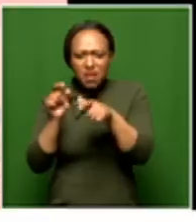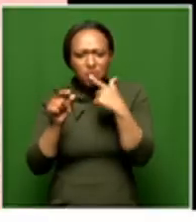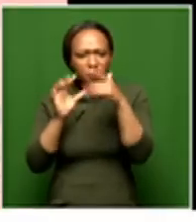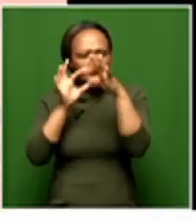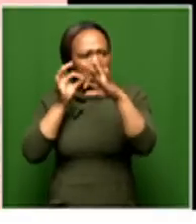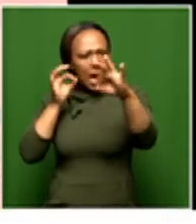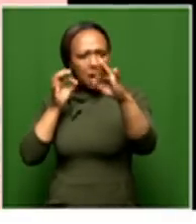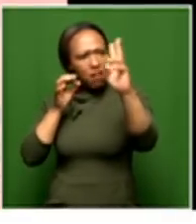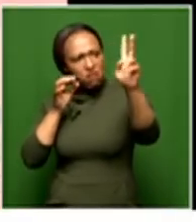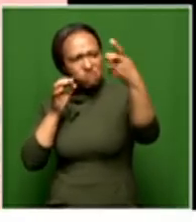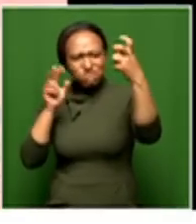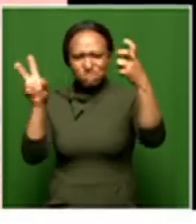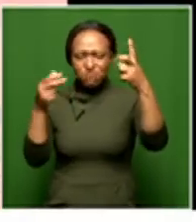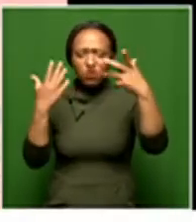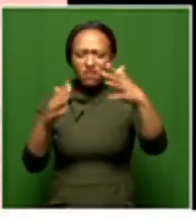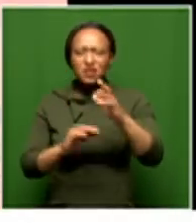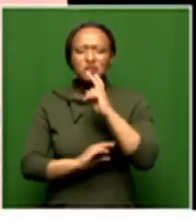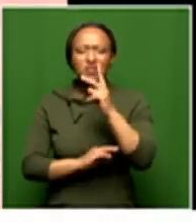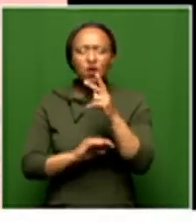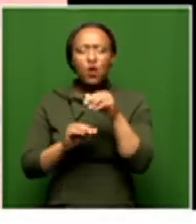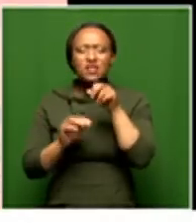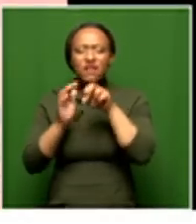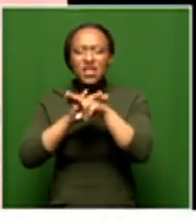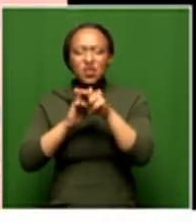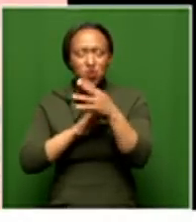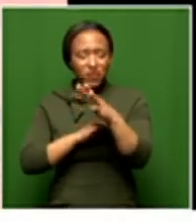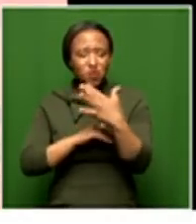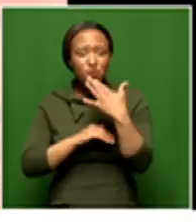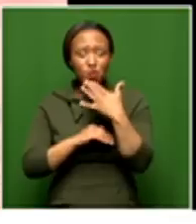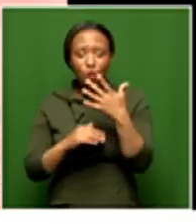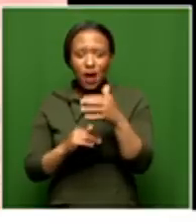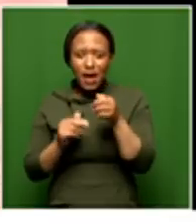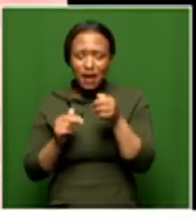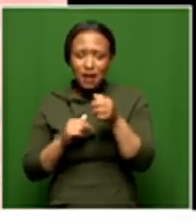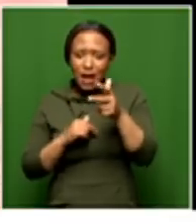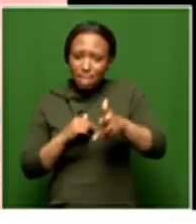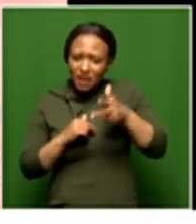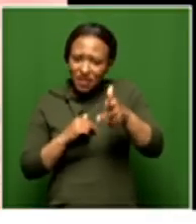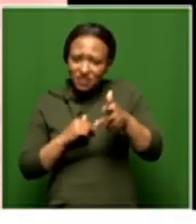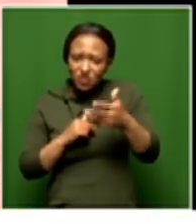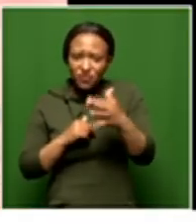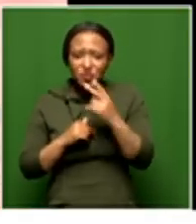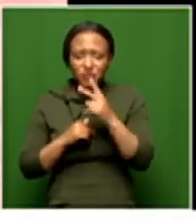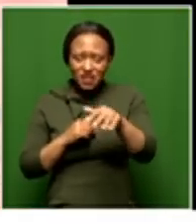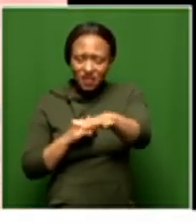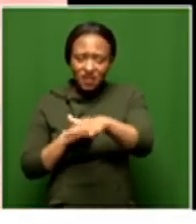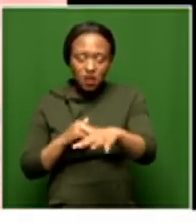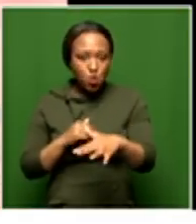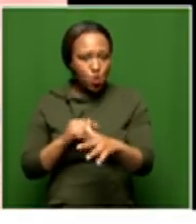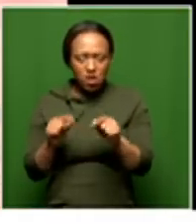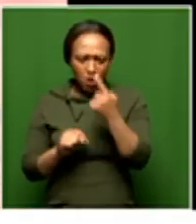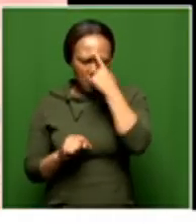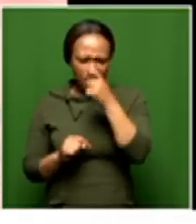some of the videos that are available at Park Station, for instance, it's unbelievable that they can do